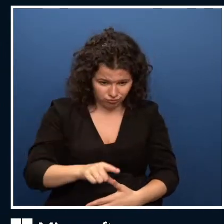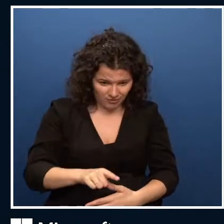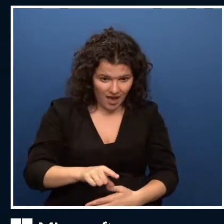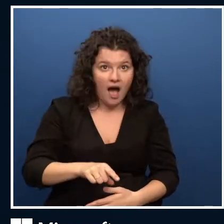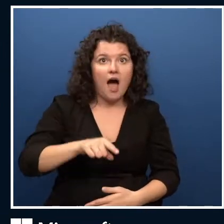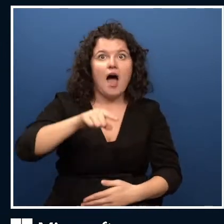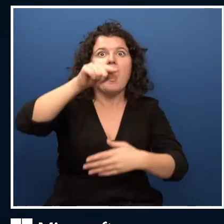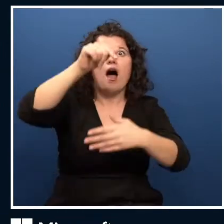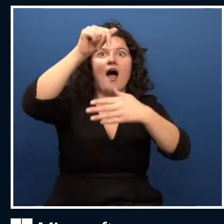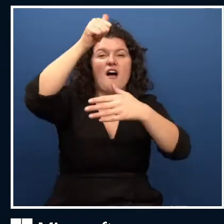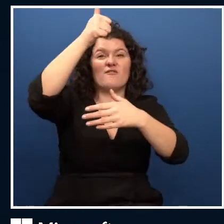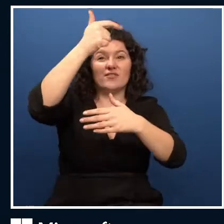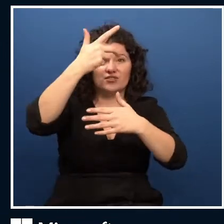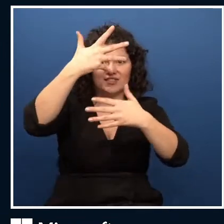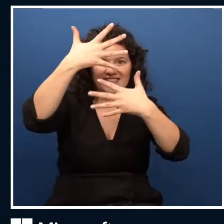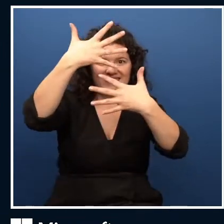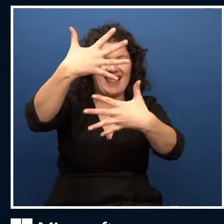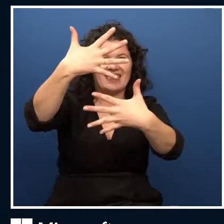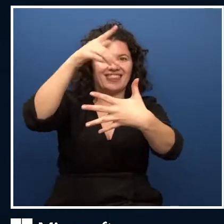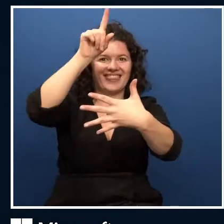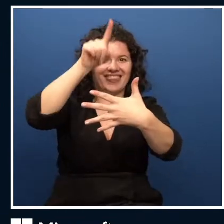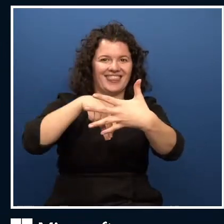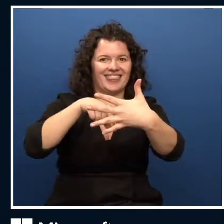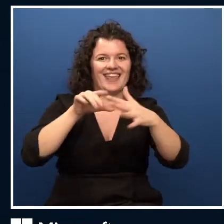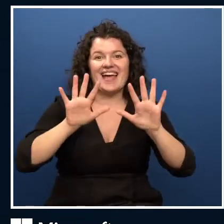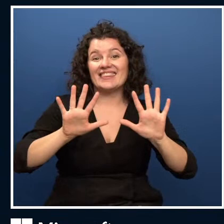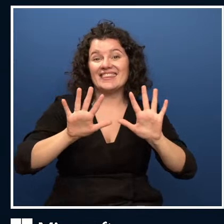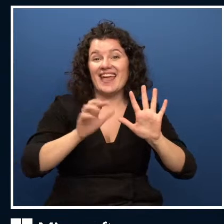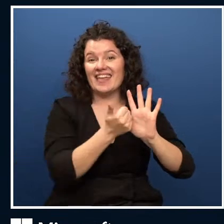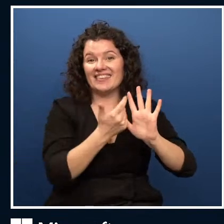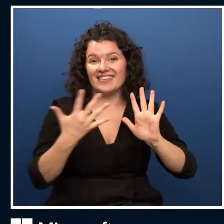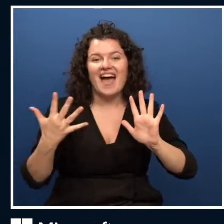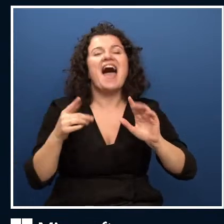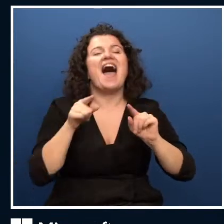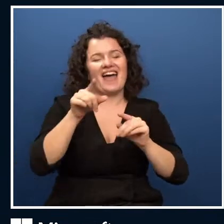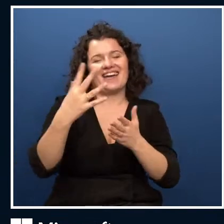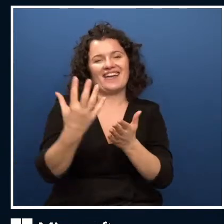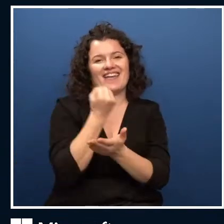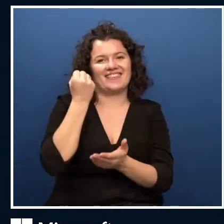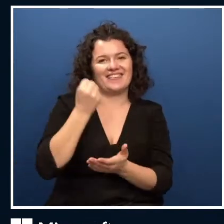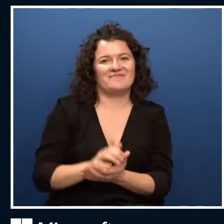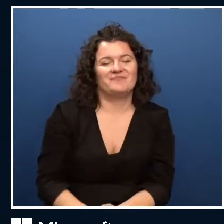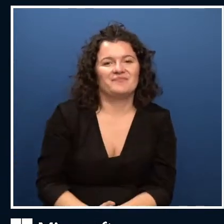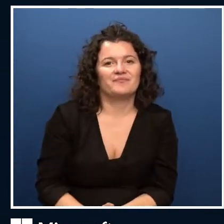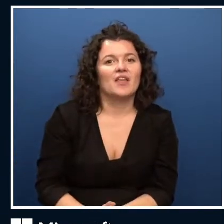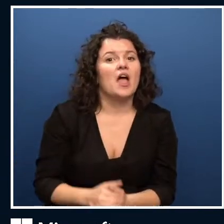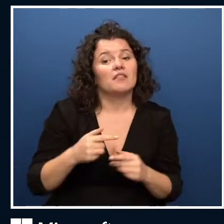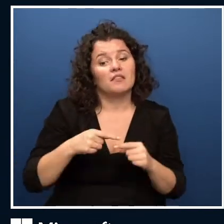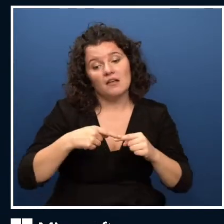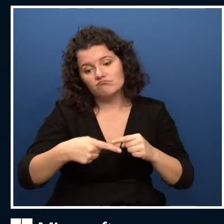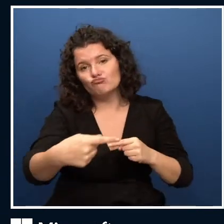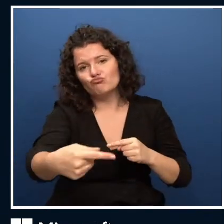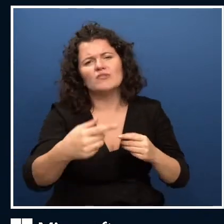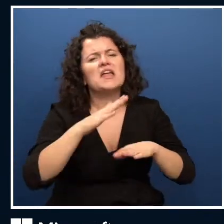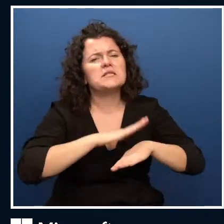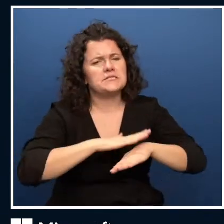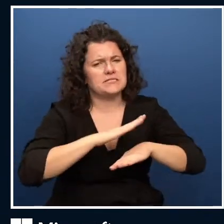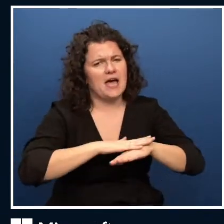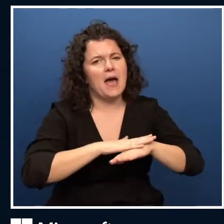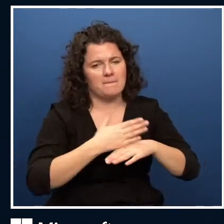get signed up today, work on them for the rest of the week as we go towards the middle to the end of